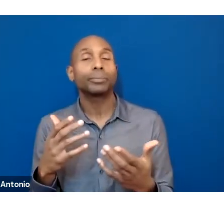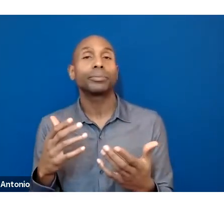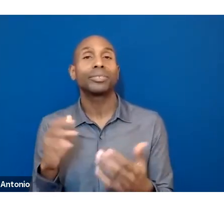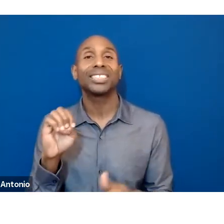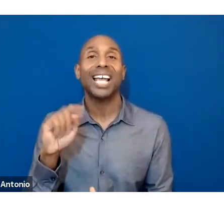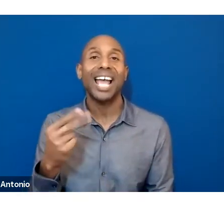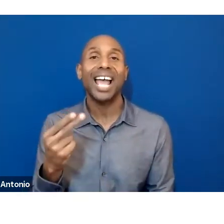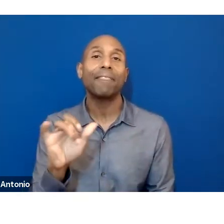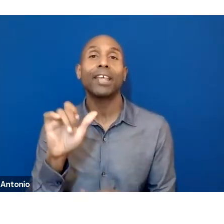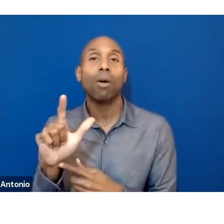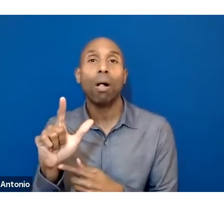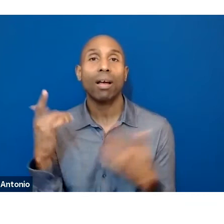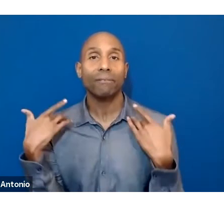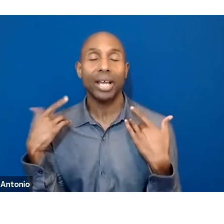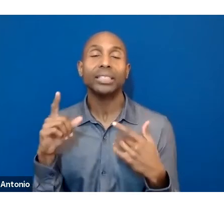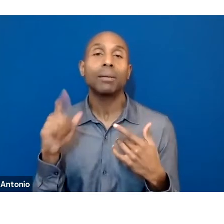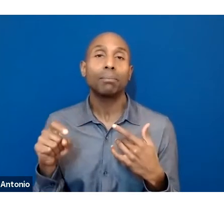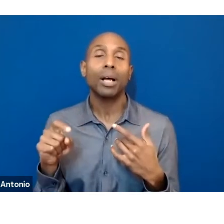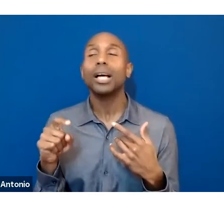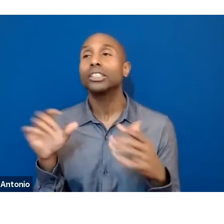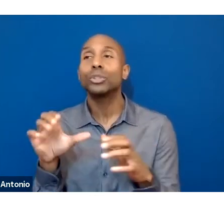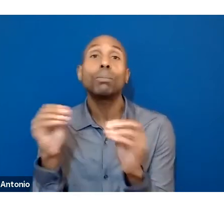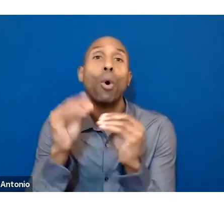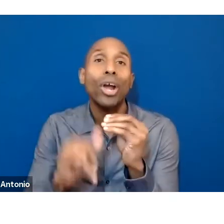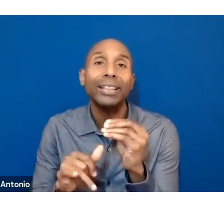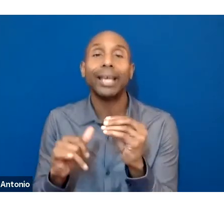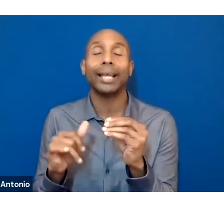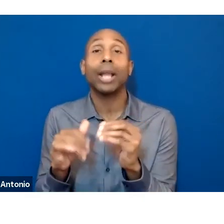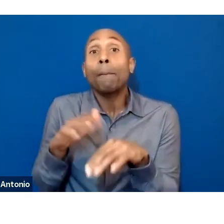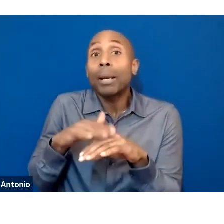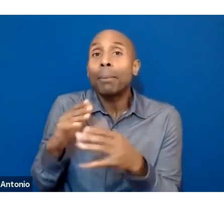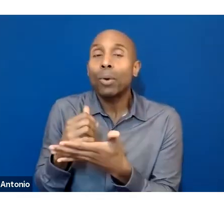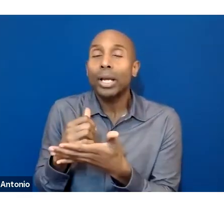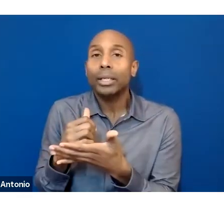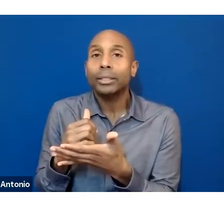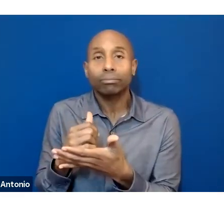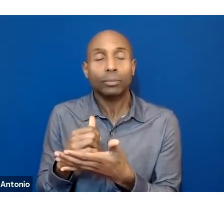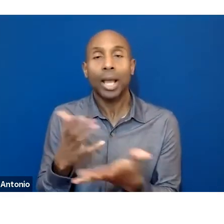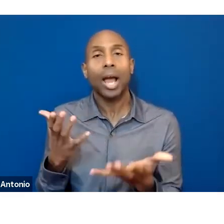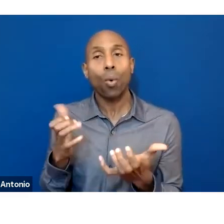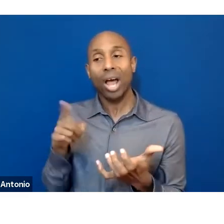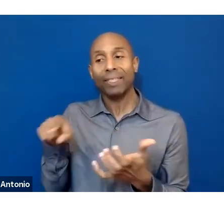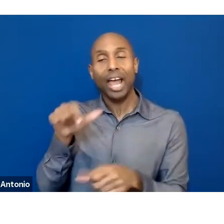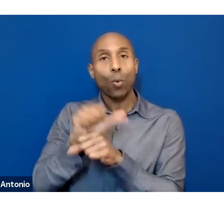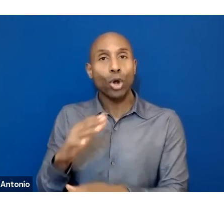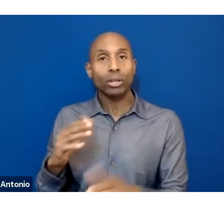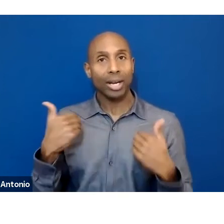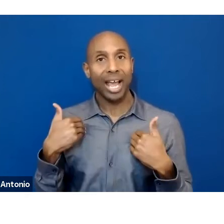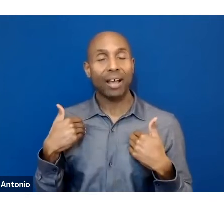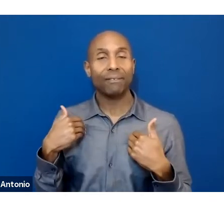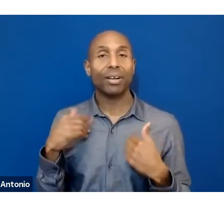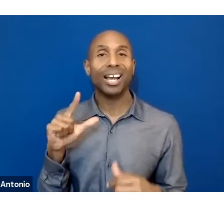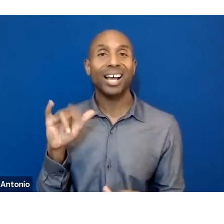minimum wage. I want garment workers to have a living wage. I want them to have enough to have the time